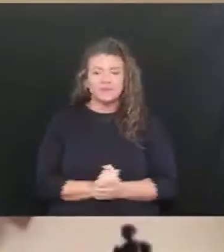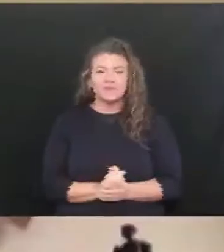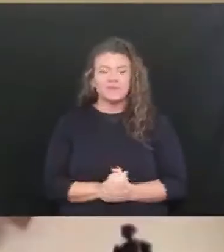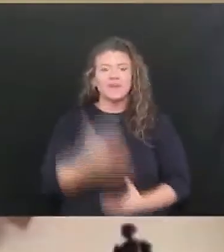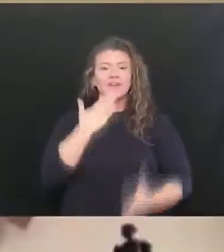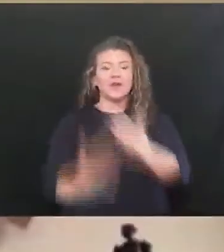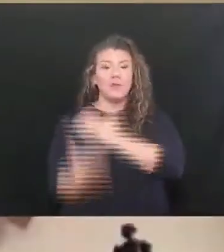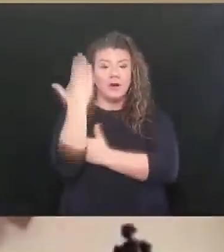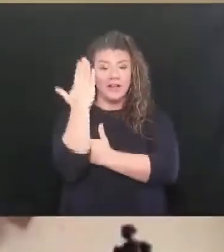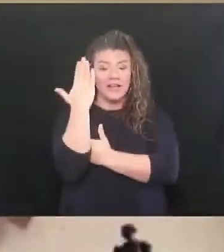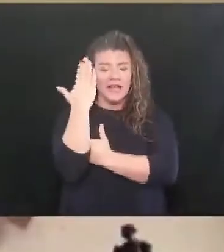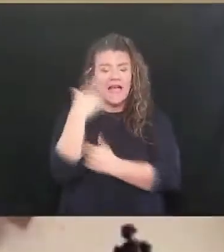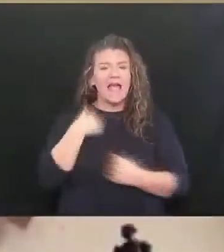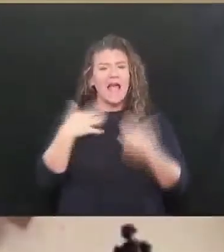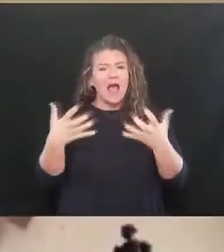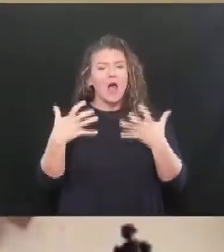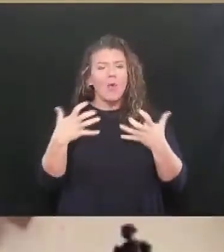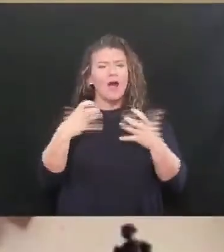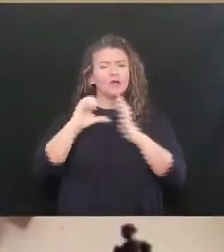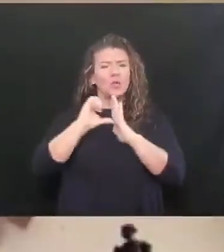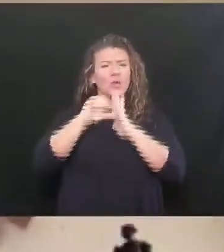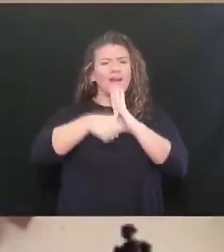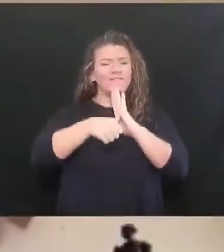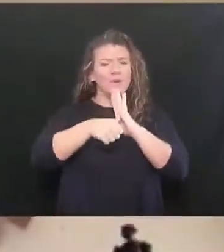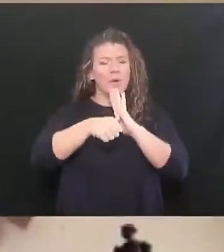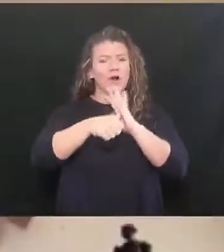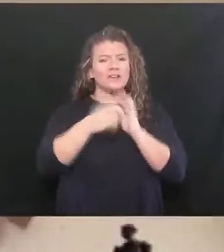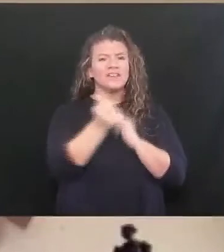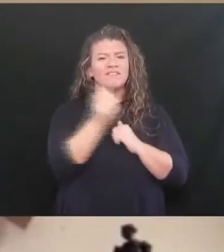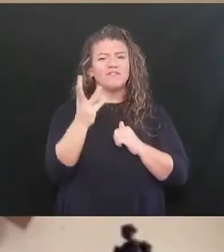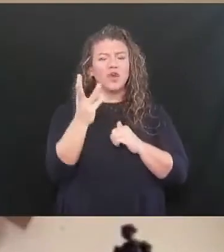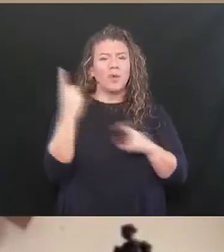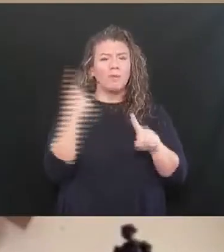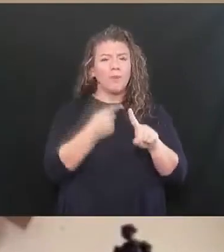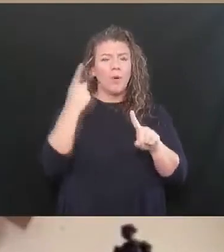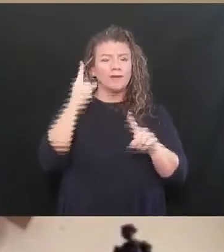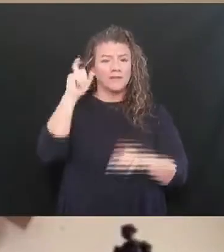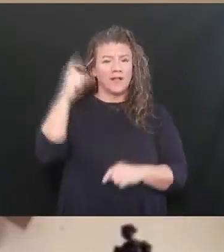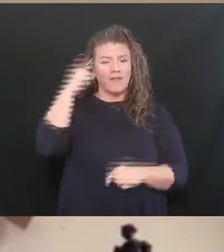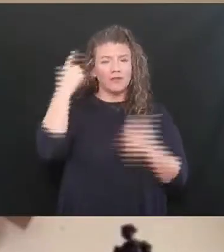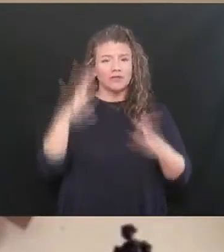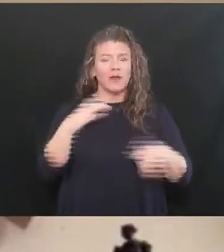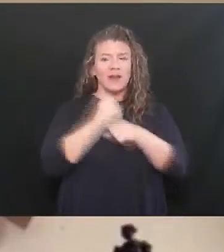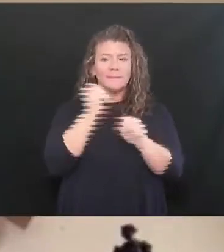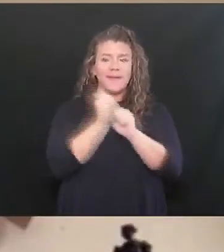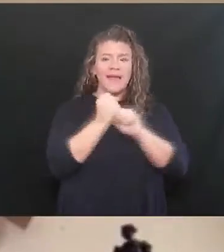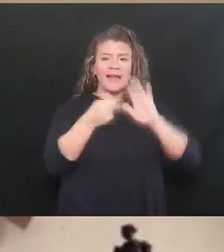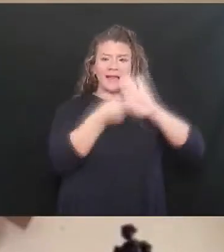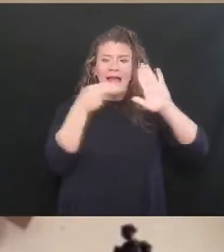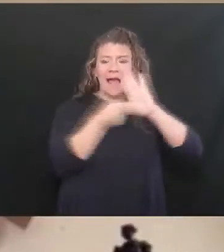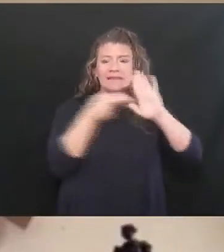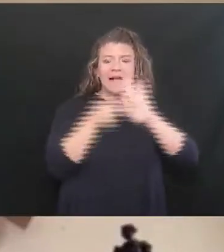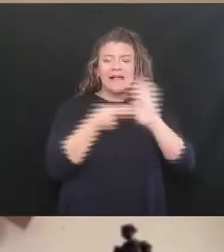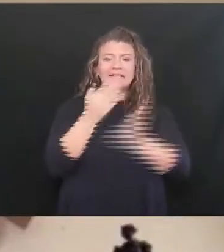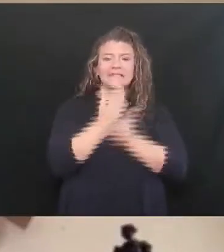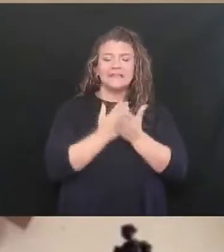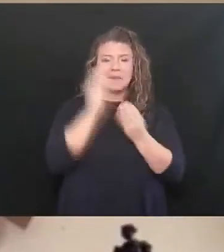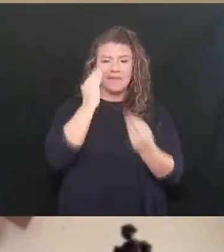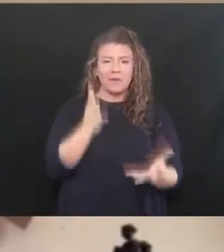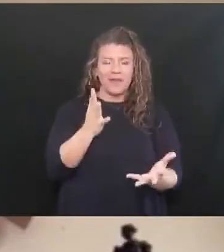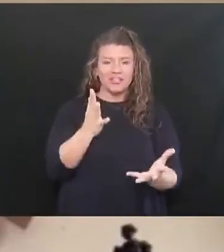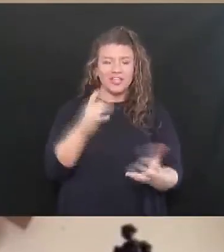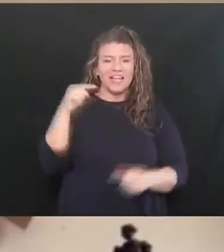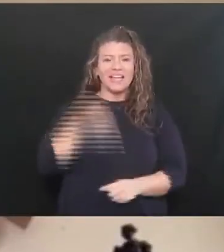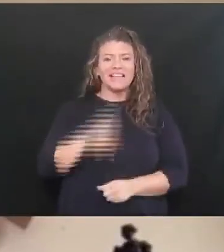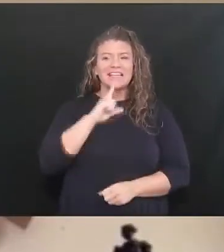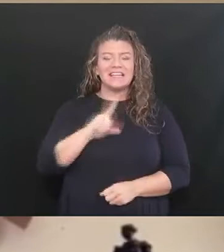Good morning. Just like to reinforce a couple of points that the governor made and highlight with some data. This